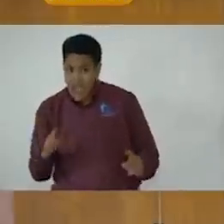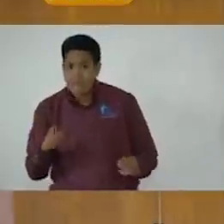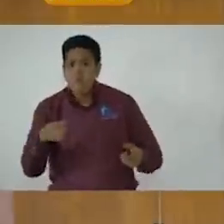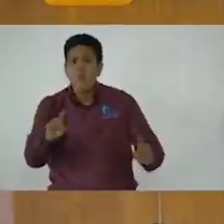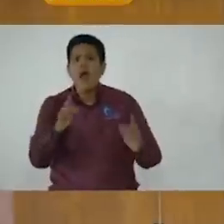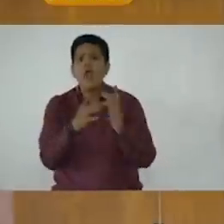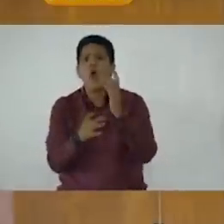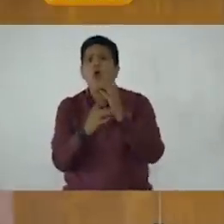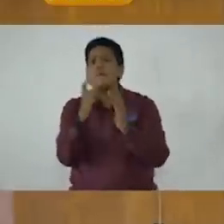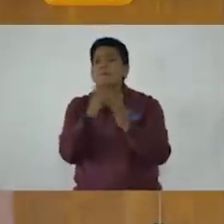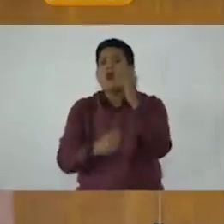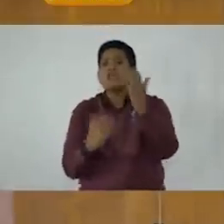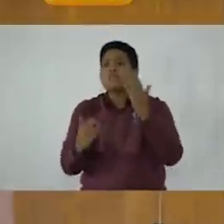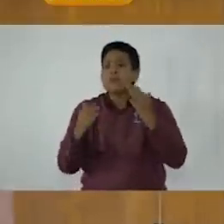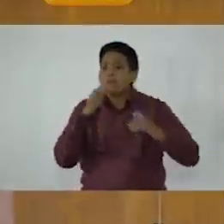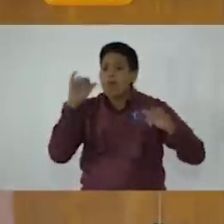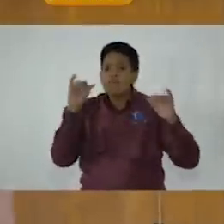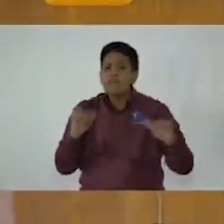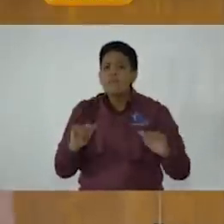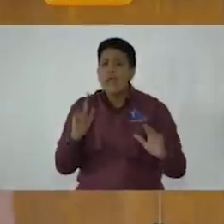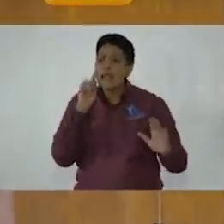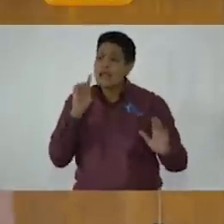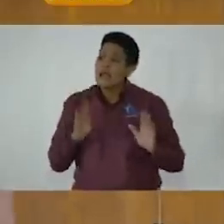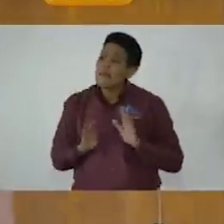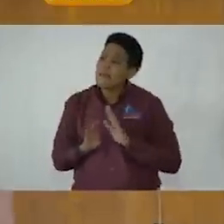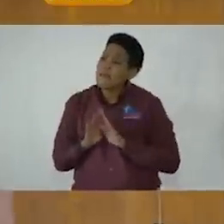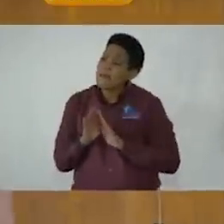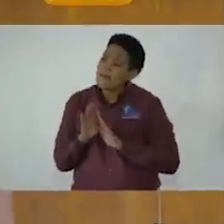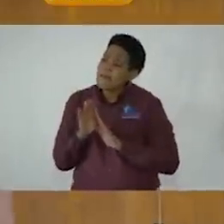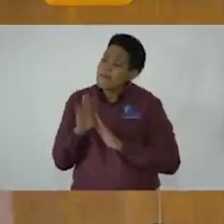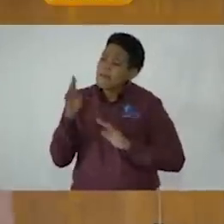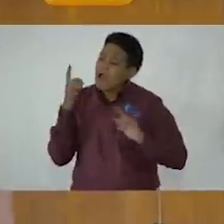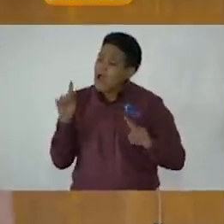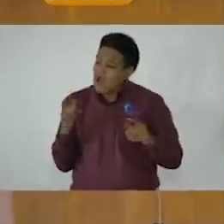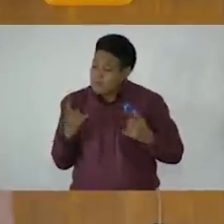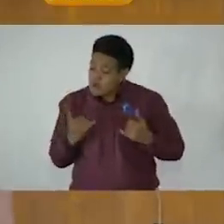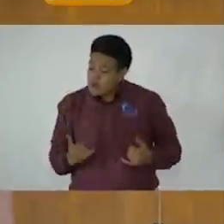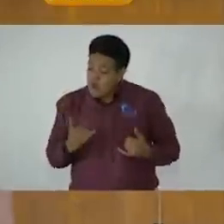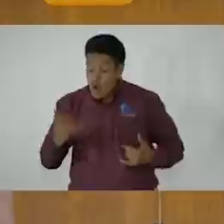oil prices may not remain as elevated now for